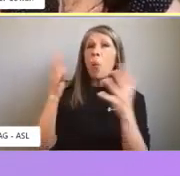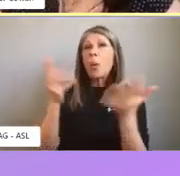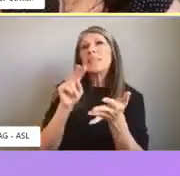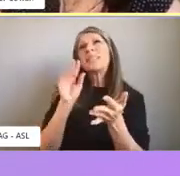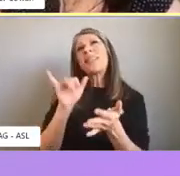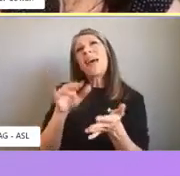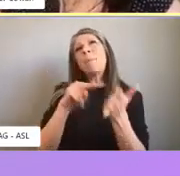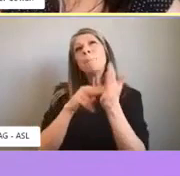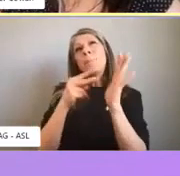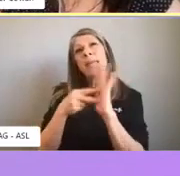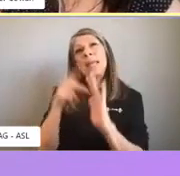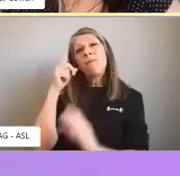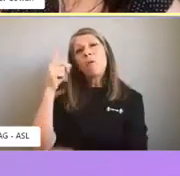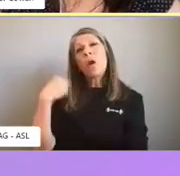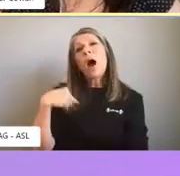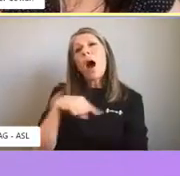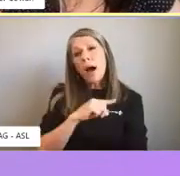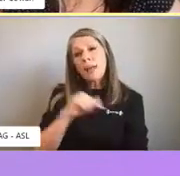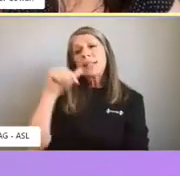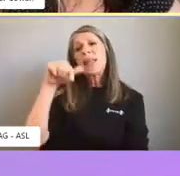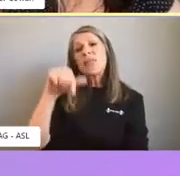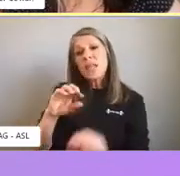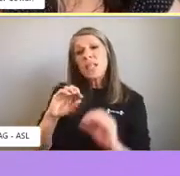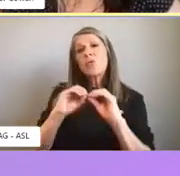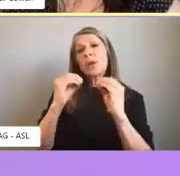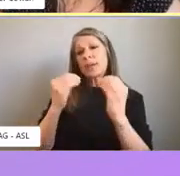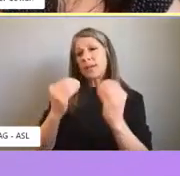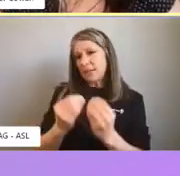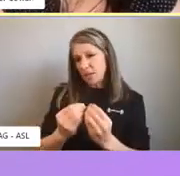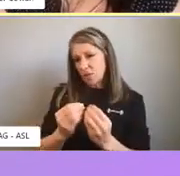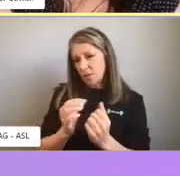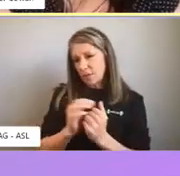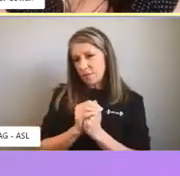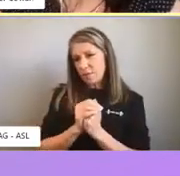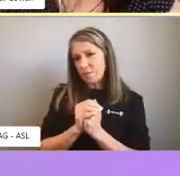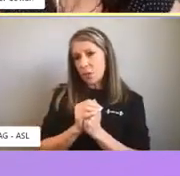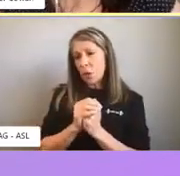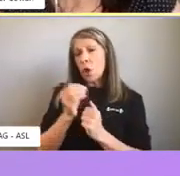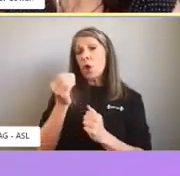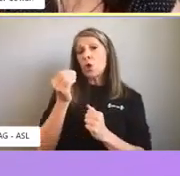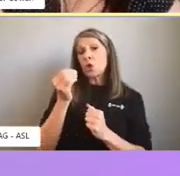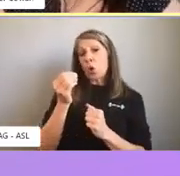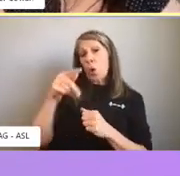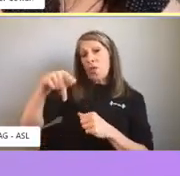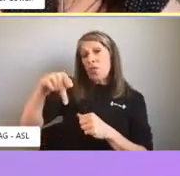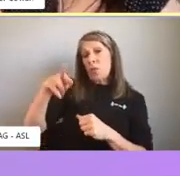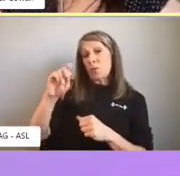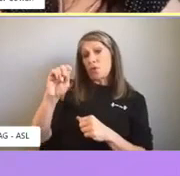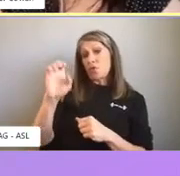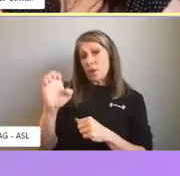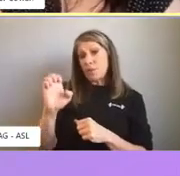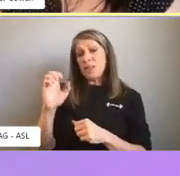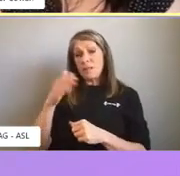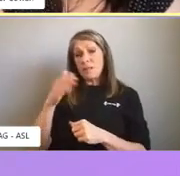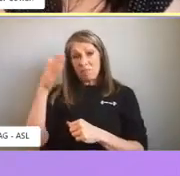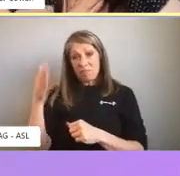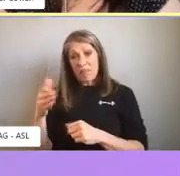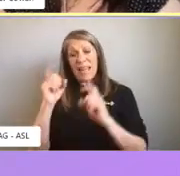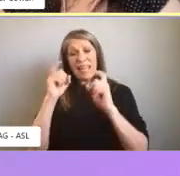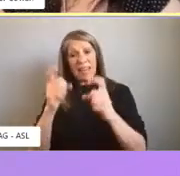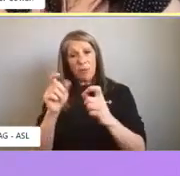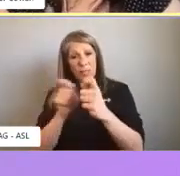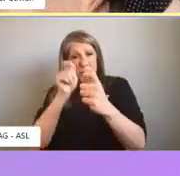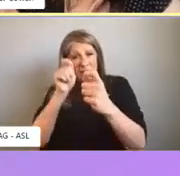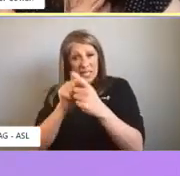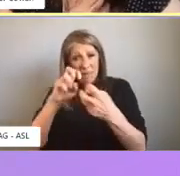mean for us within this organization? So on the prescriptive side, if I gave you a very specific problem and